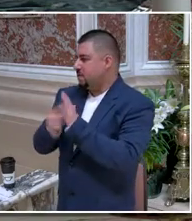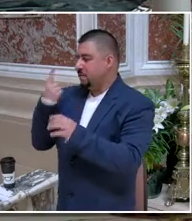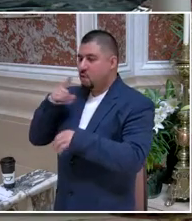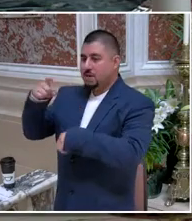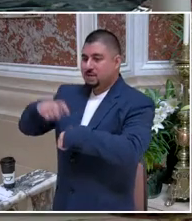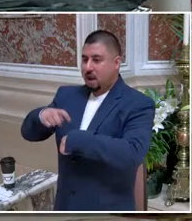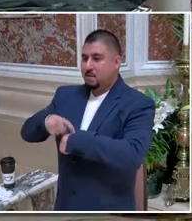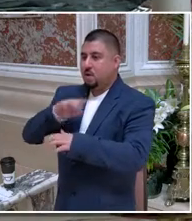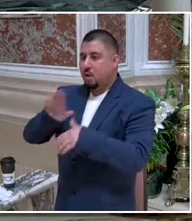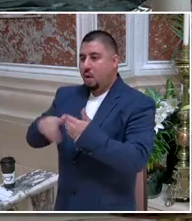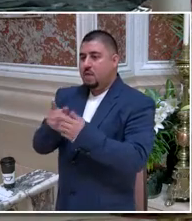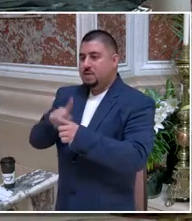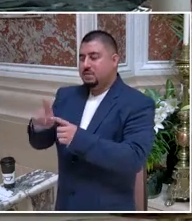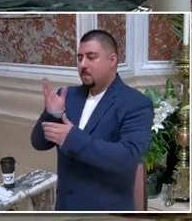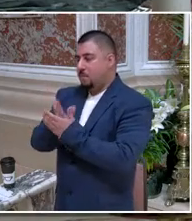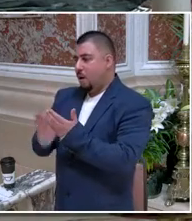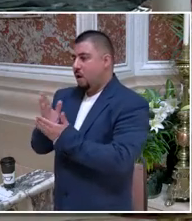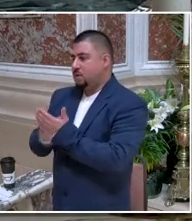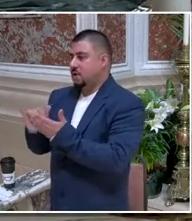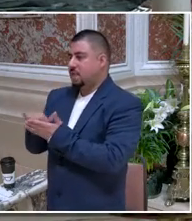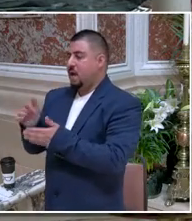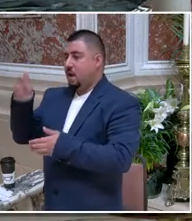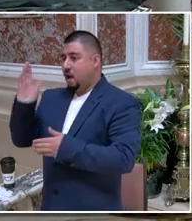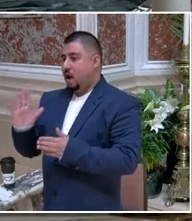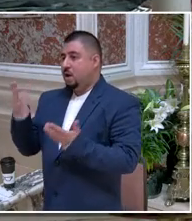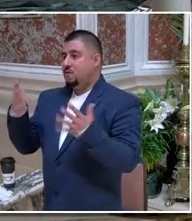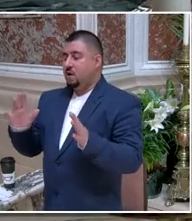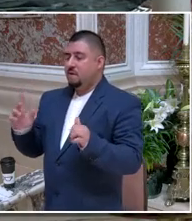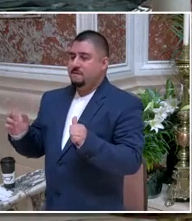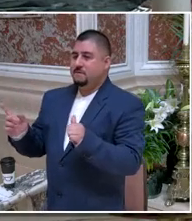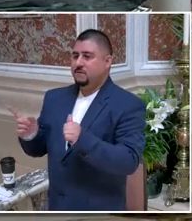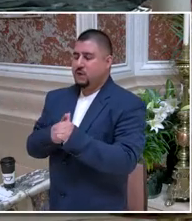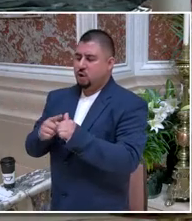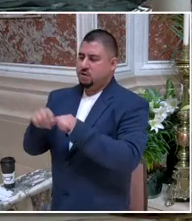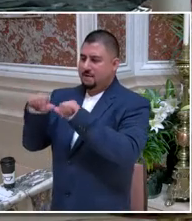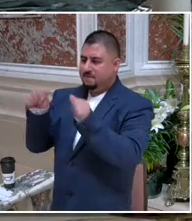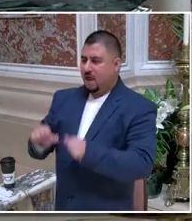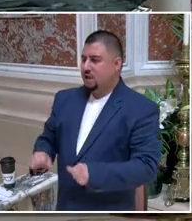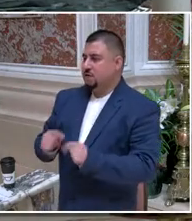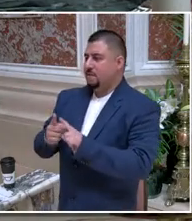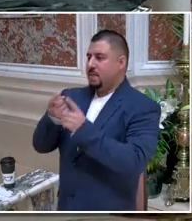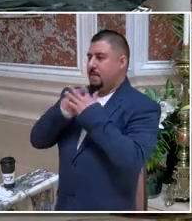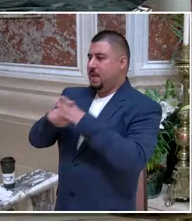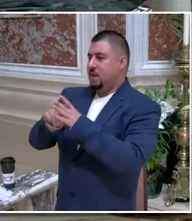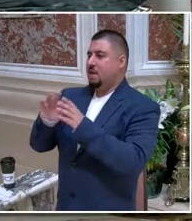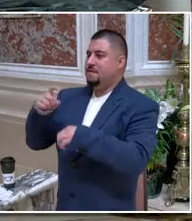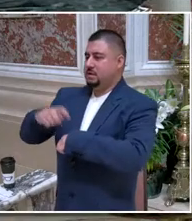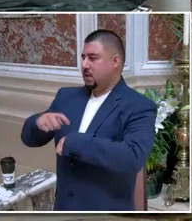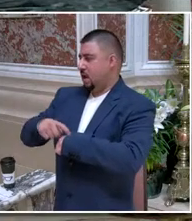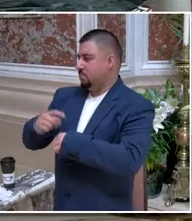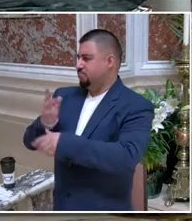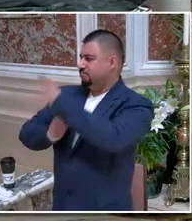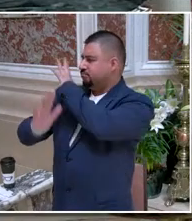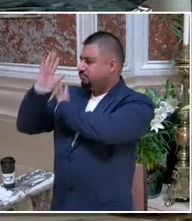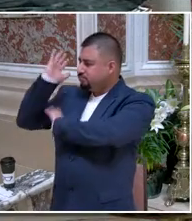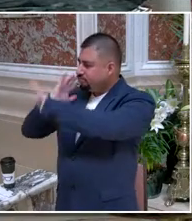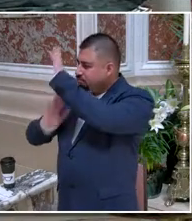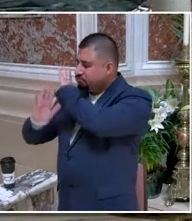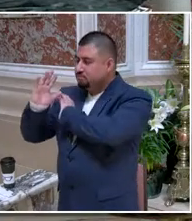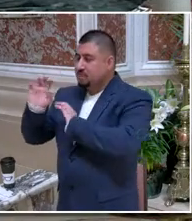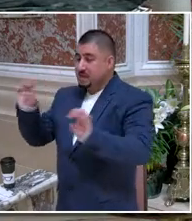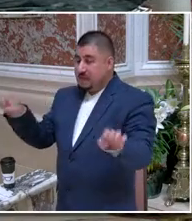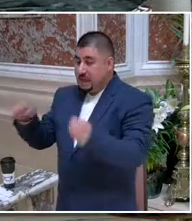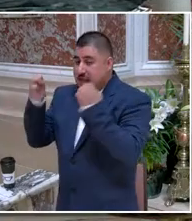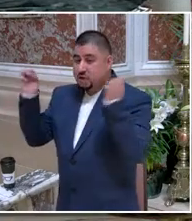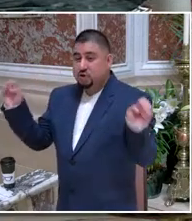and all those elements that God had first fashioned at the beginning of time.